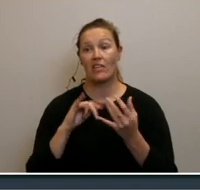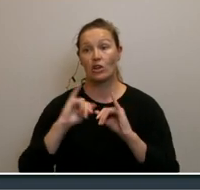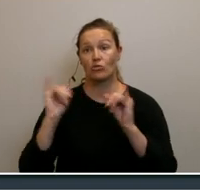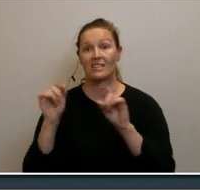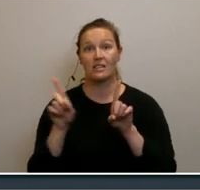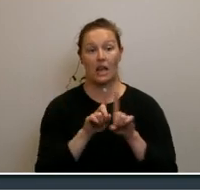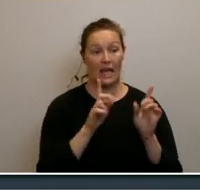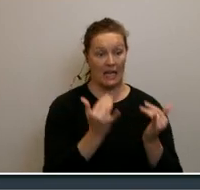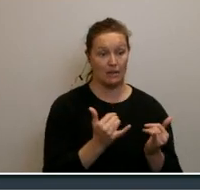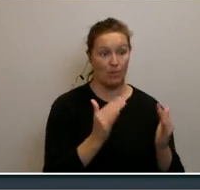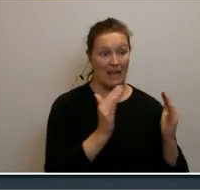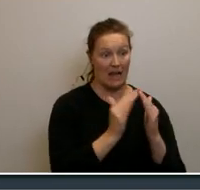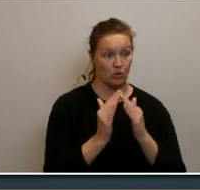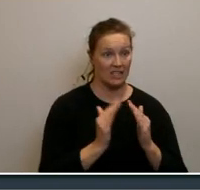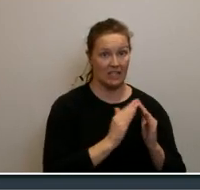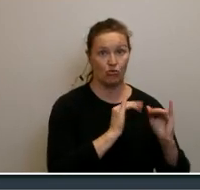crisis.